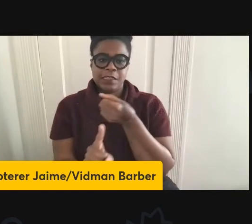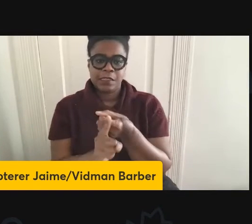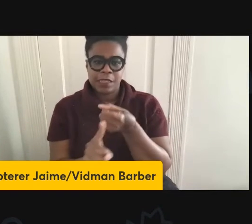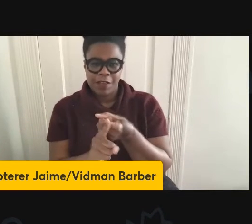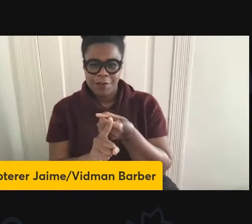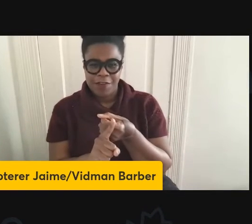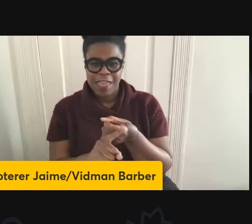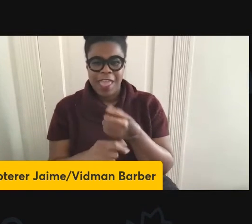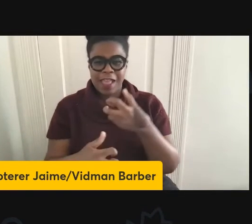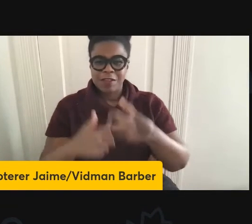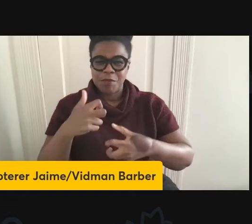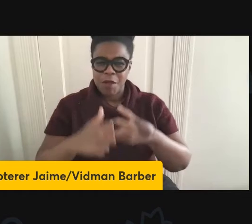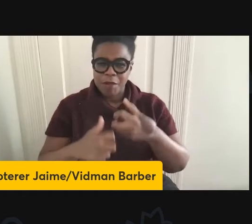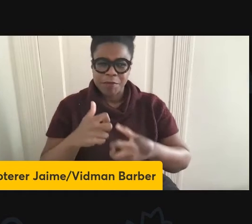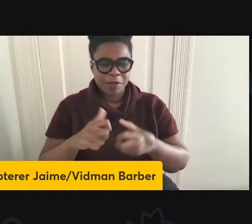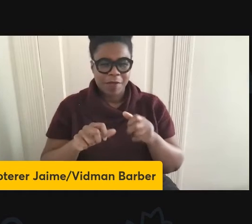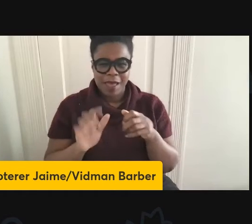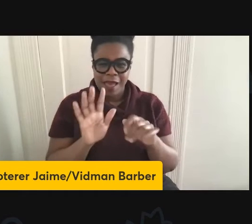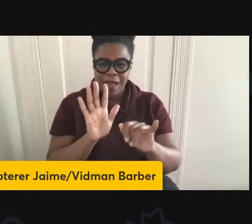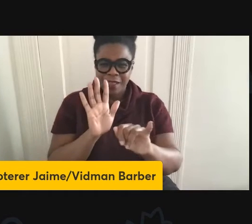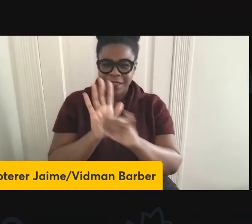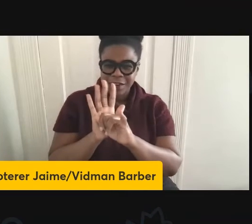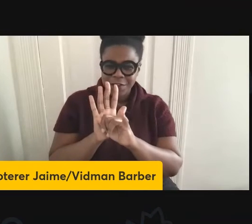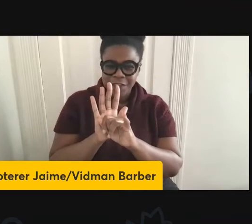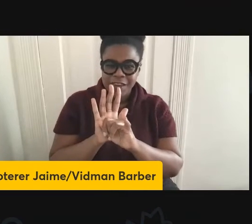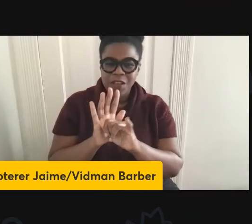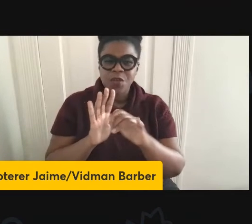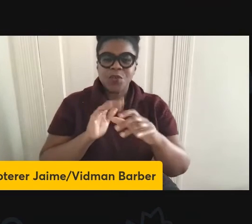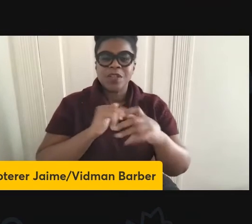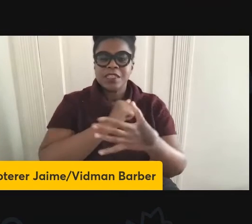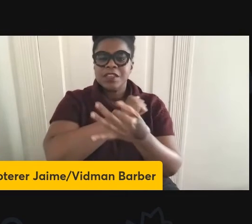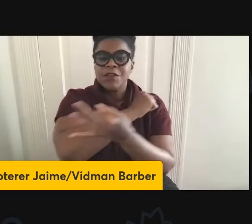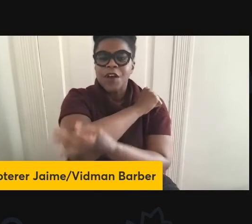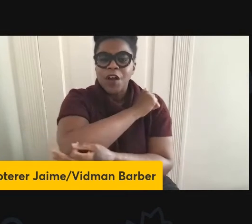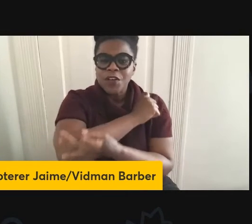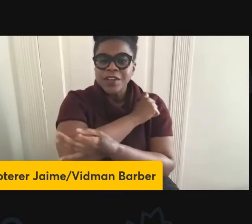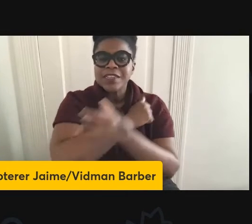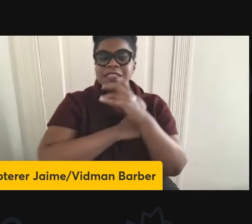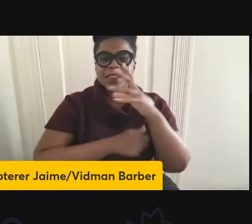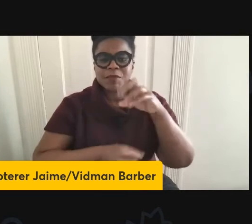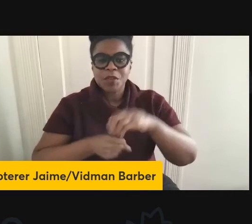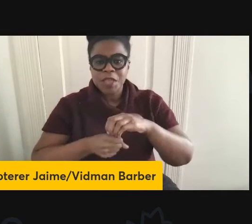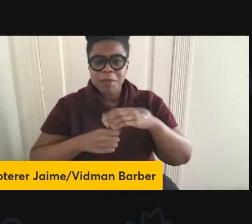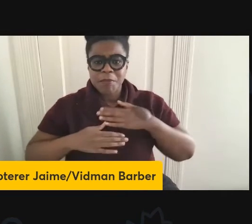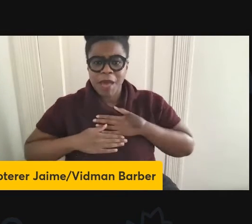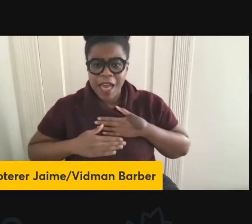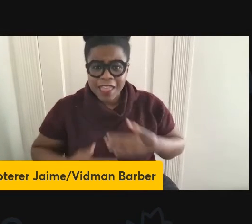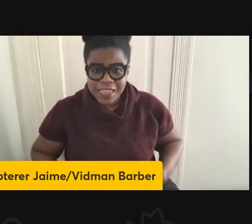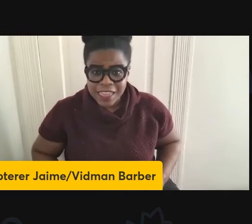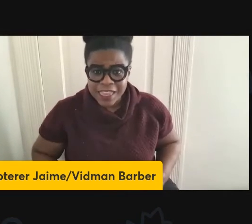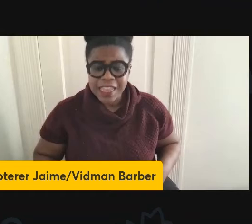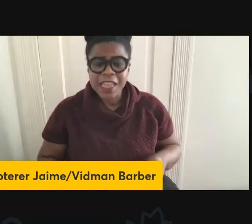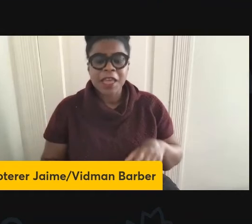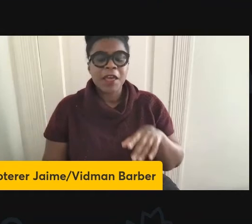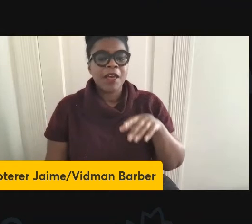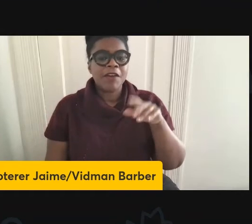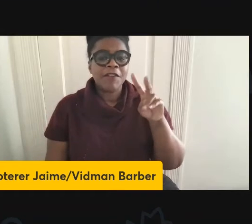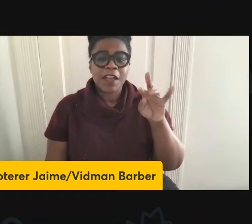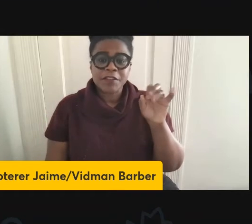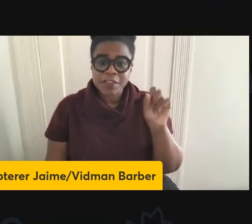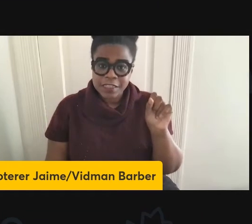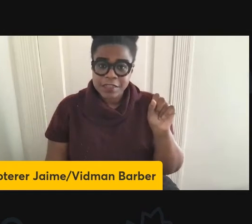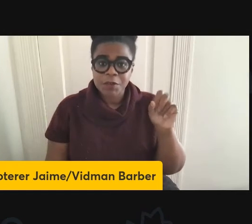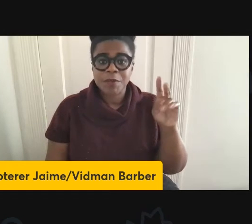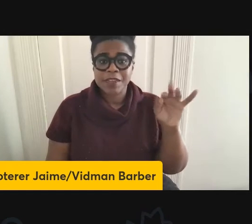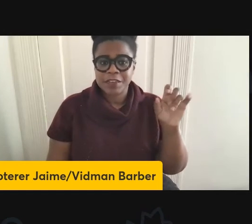trouble telling the difference between what is foreign and what doesn't belong in the body, like the virus or bacteria, and then what belongs